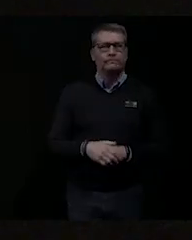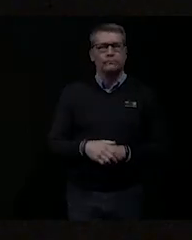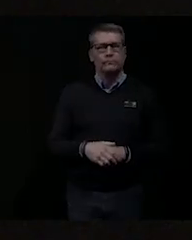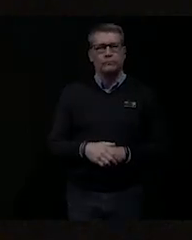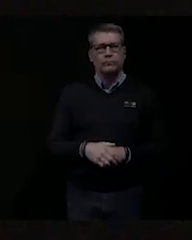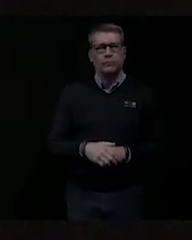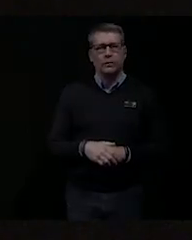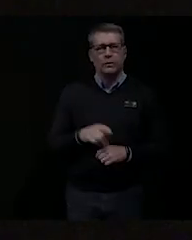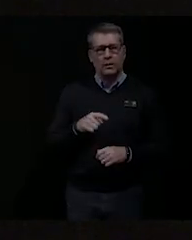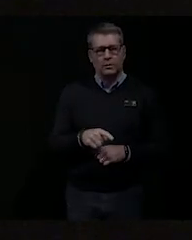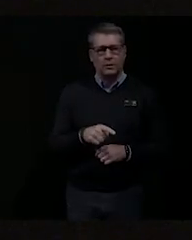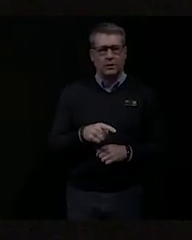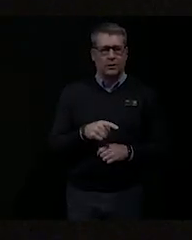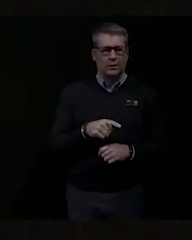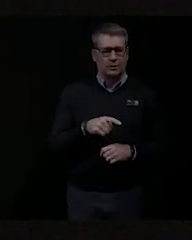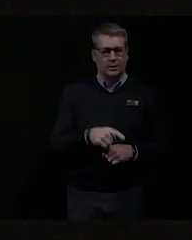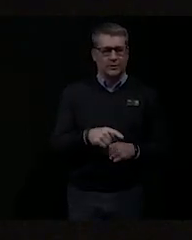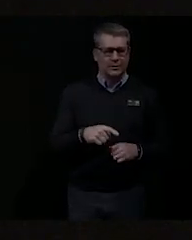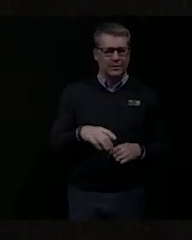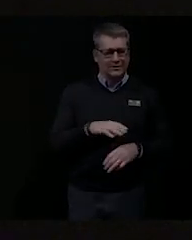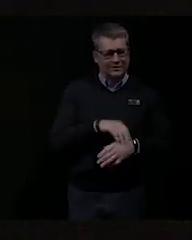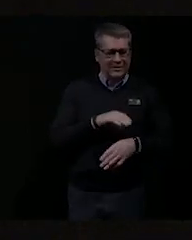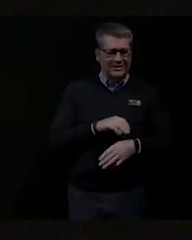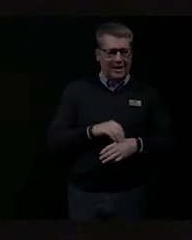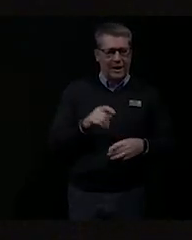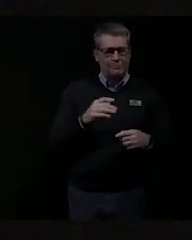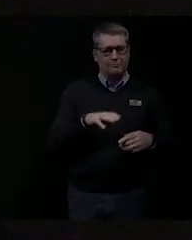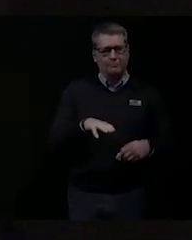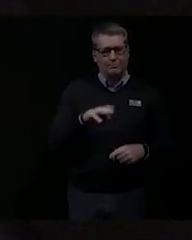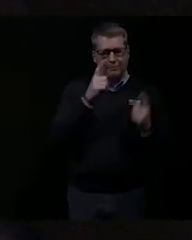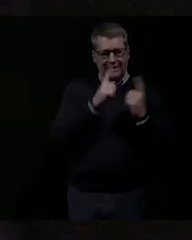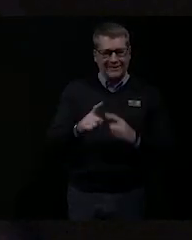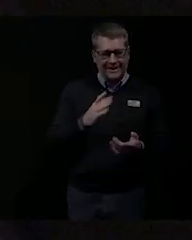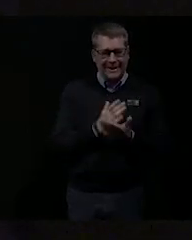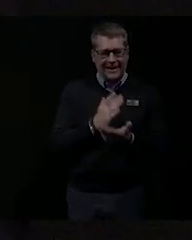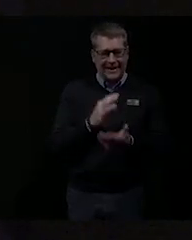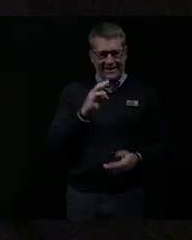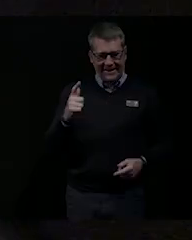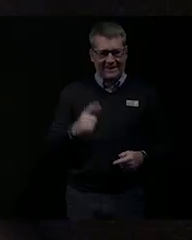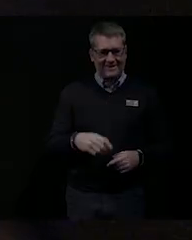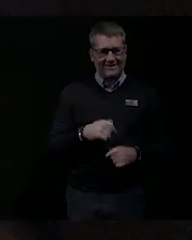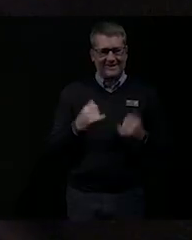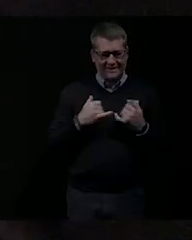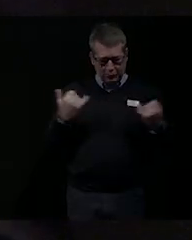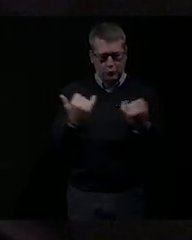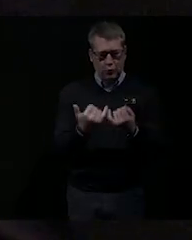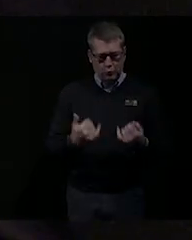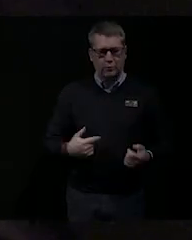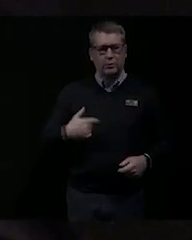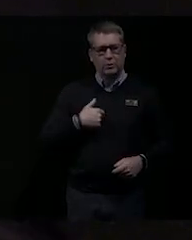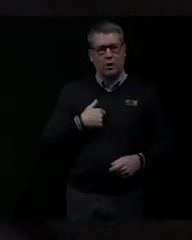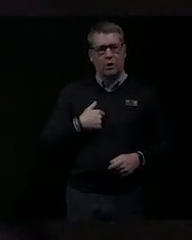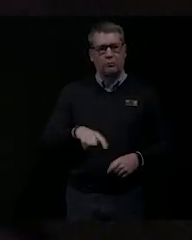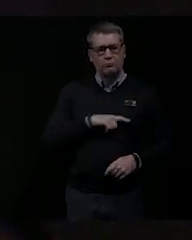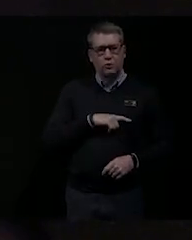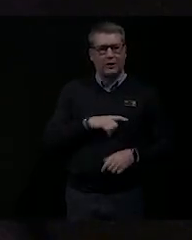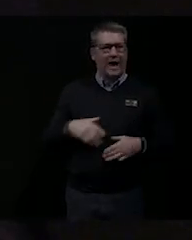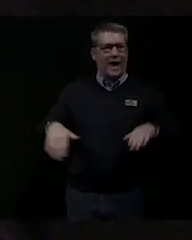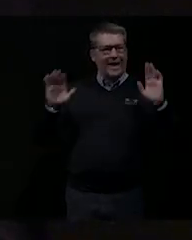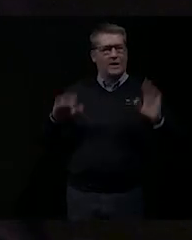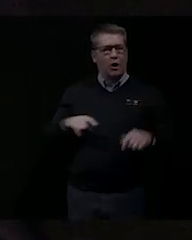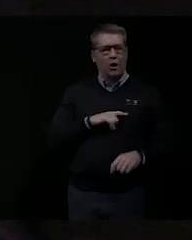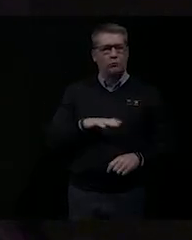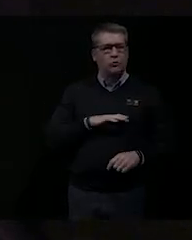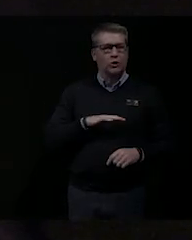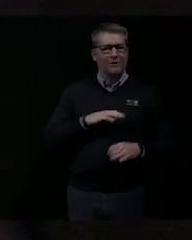As the director of the Swedish National Human Rights Institution, it is a great honor to introduce our distinguished guest today,